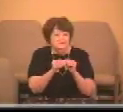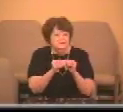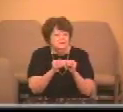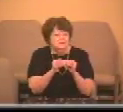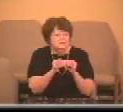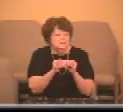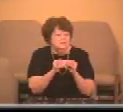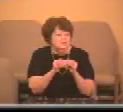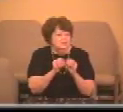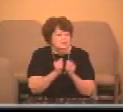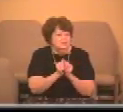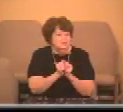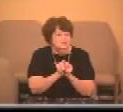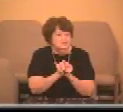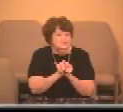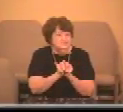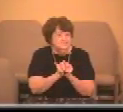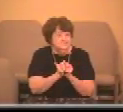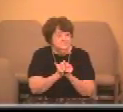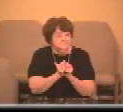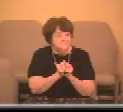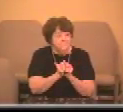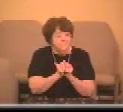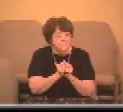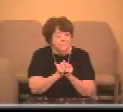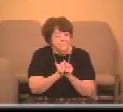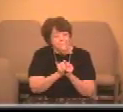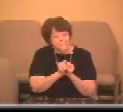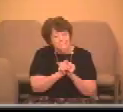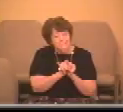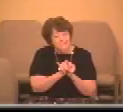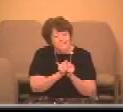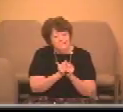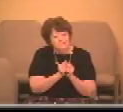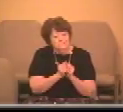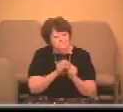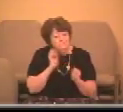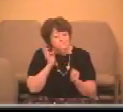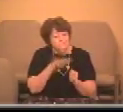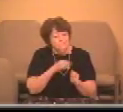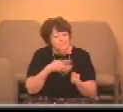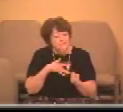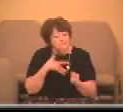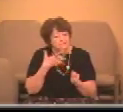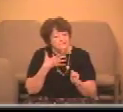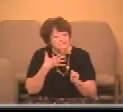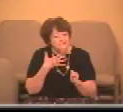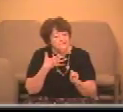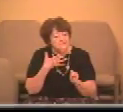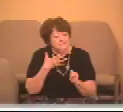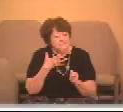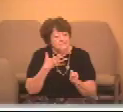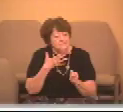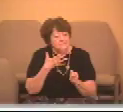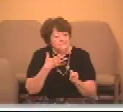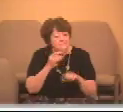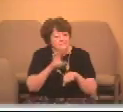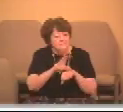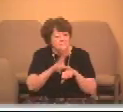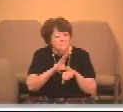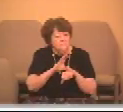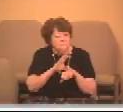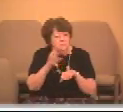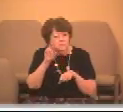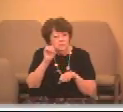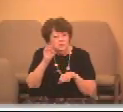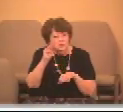In the section of Scripture that I want us to circle this morning, we get the sense that in the church in Rome, there